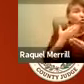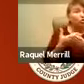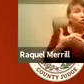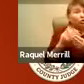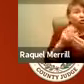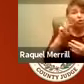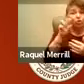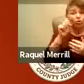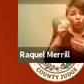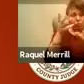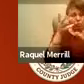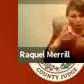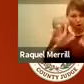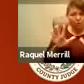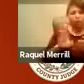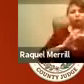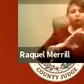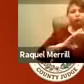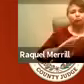we've released